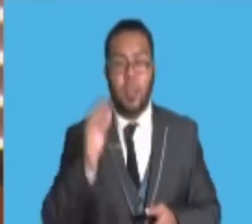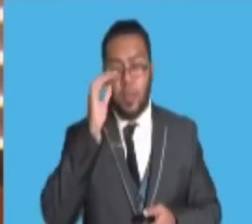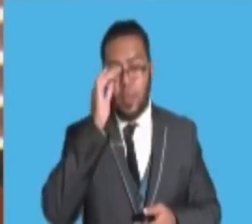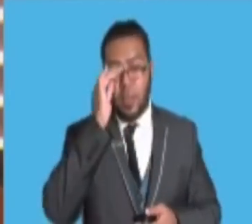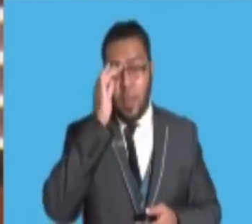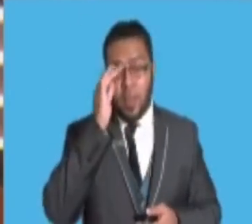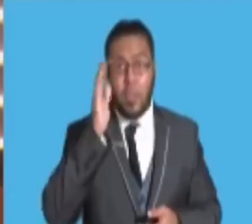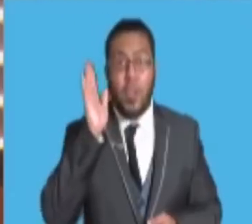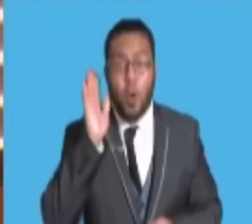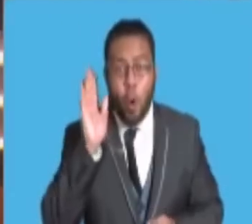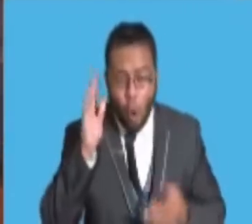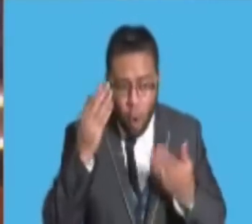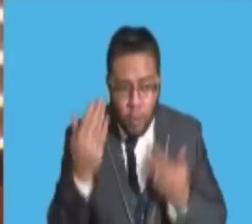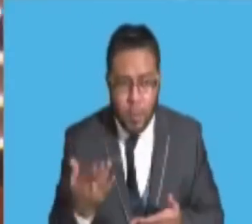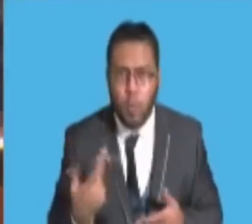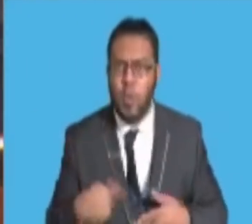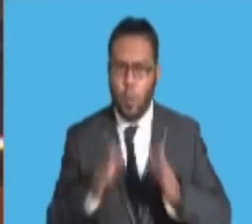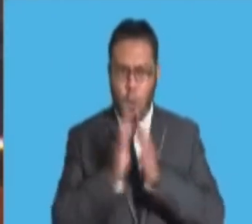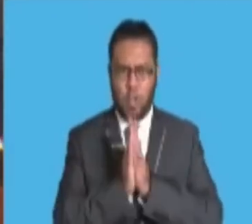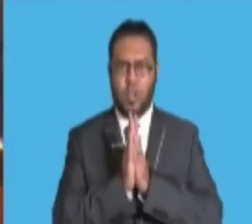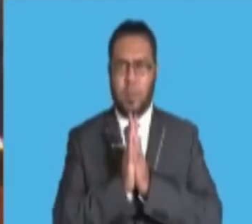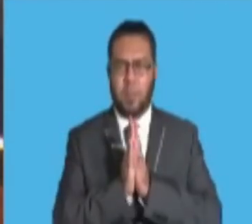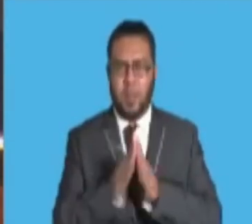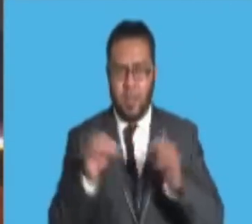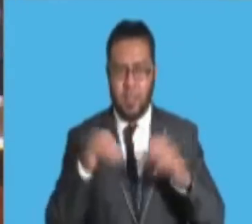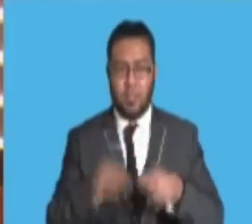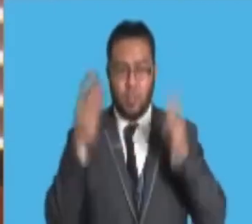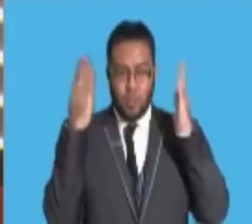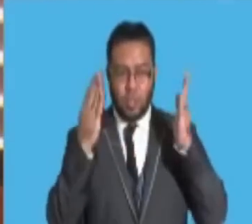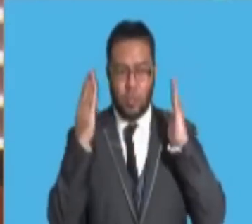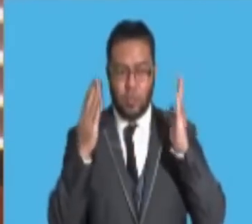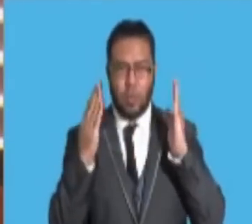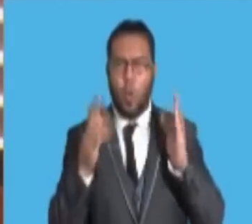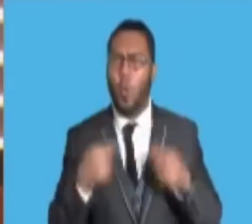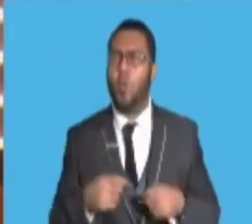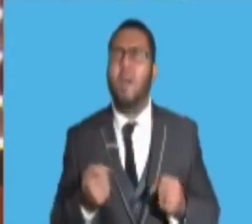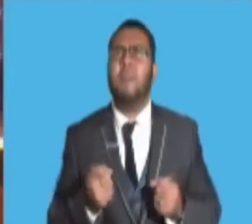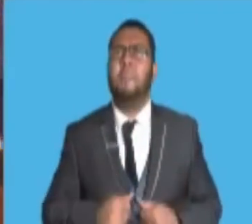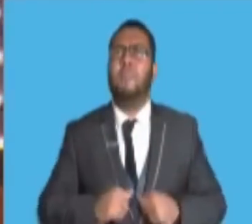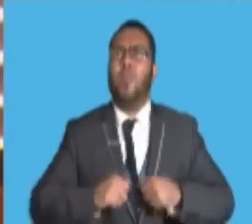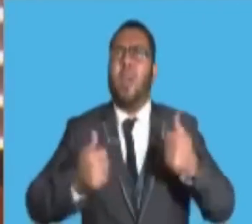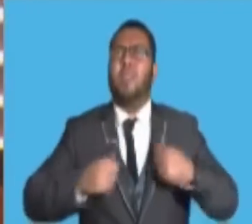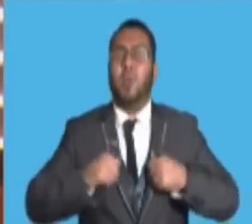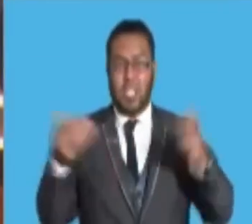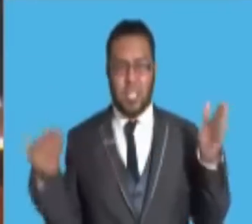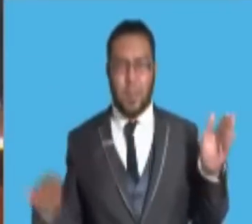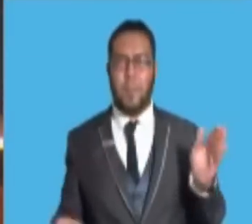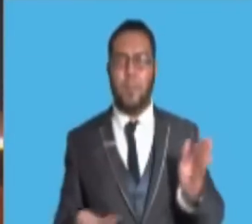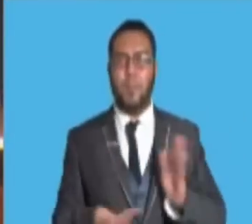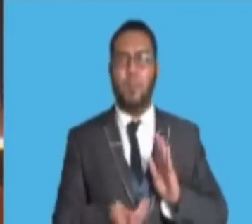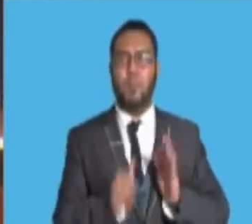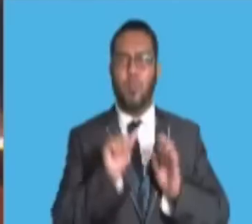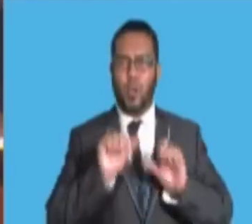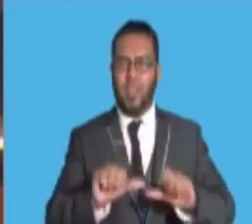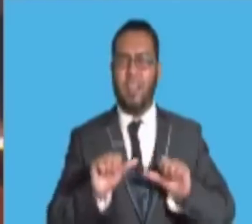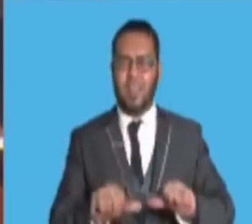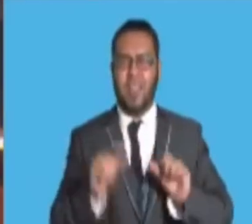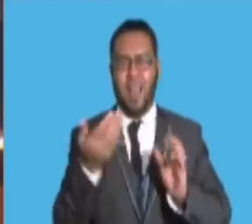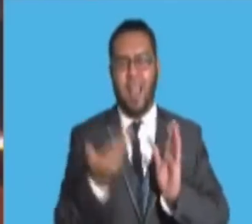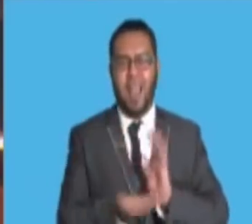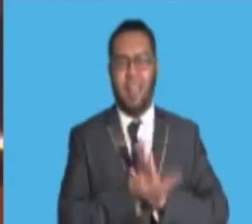who is here, and my family, we worship in this church. And we do so with pride because it is protected under the 2013